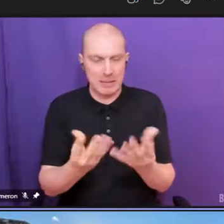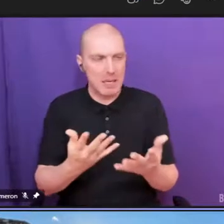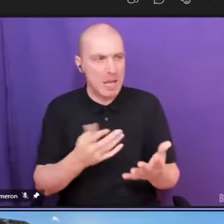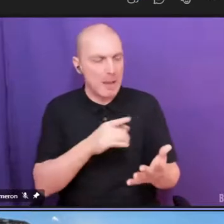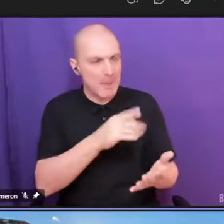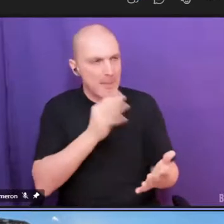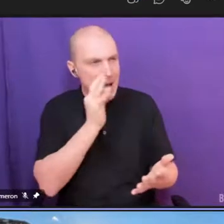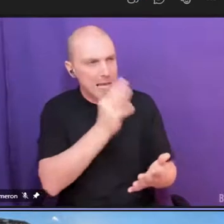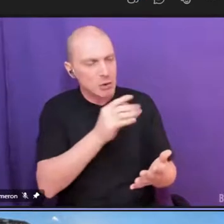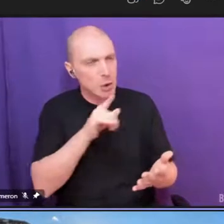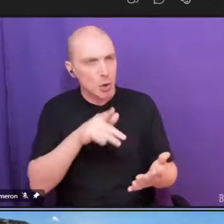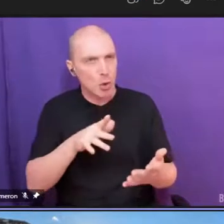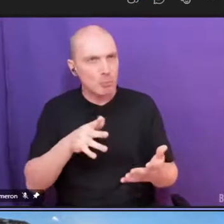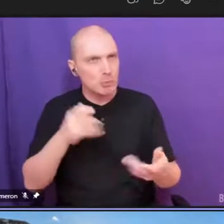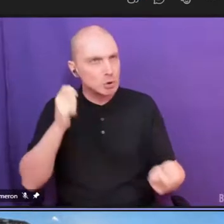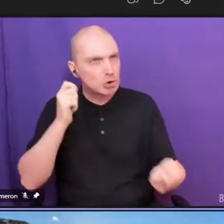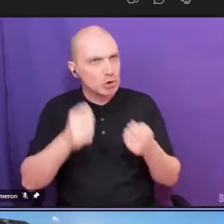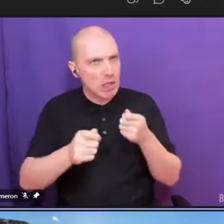come out of that.